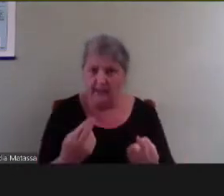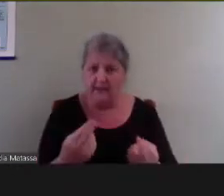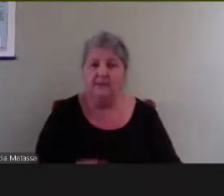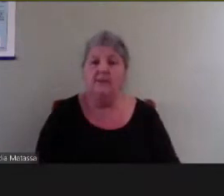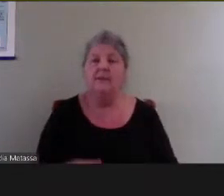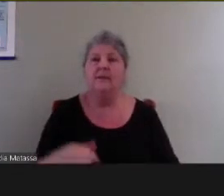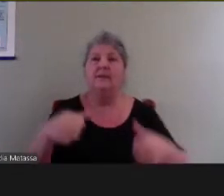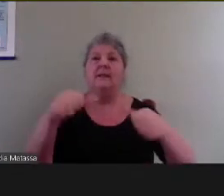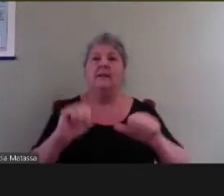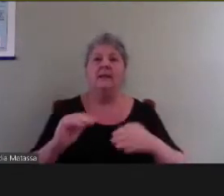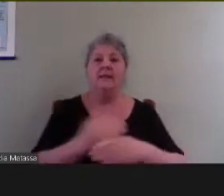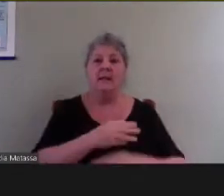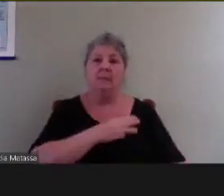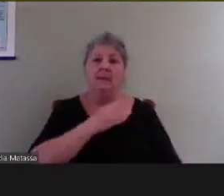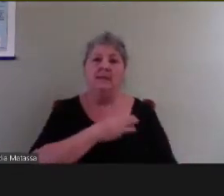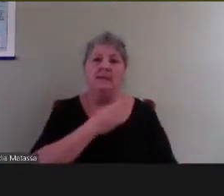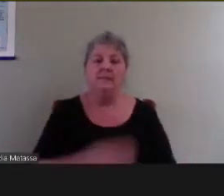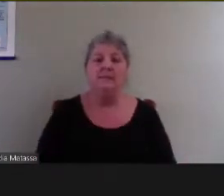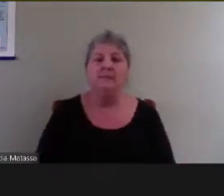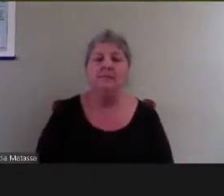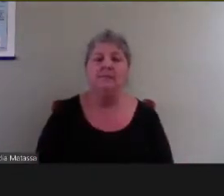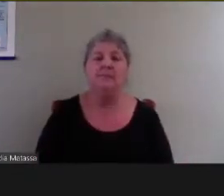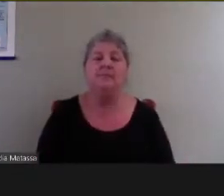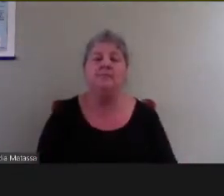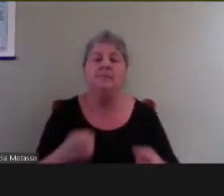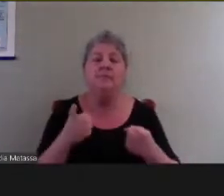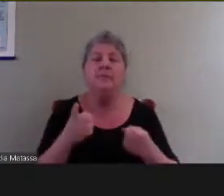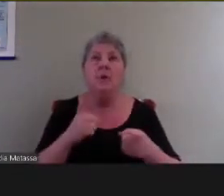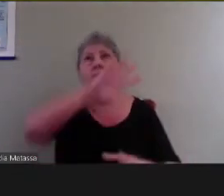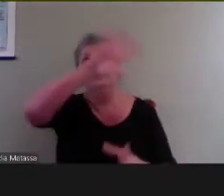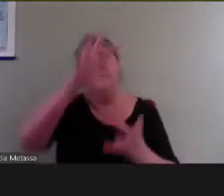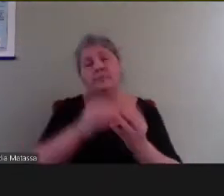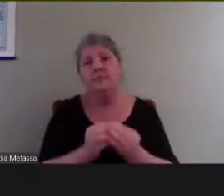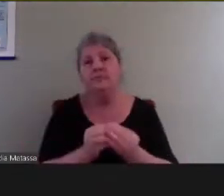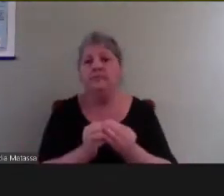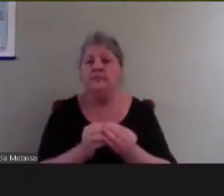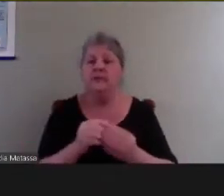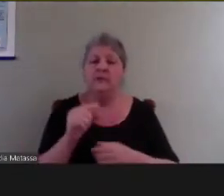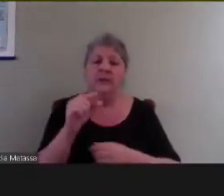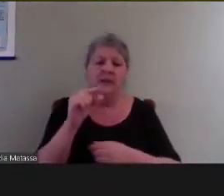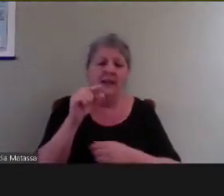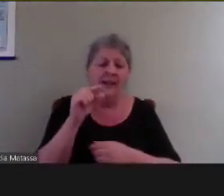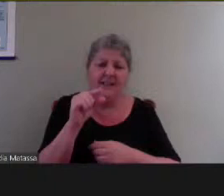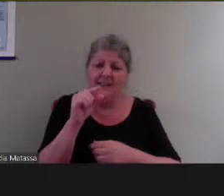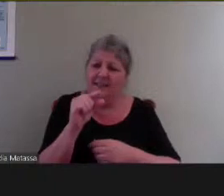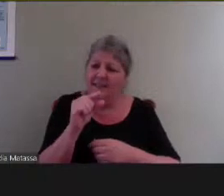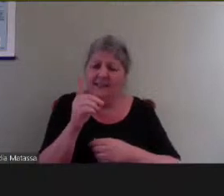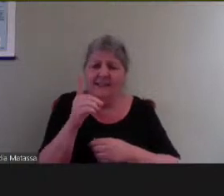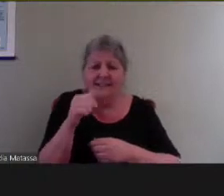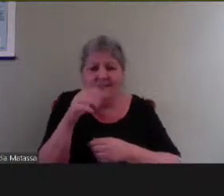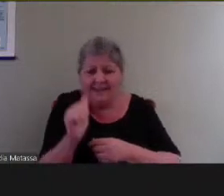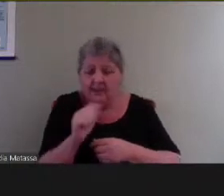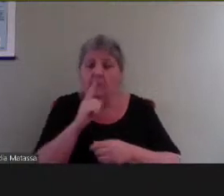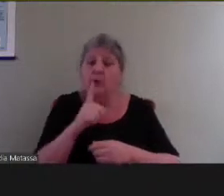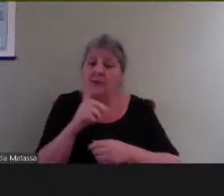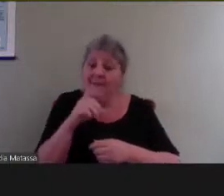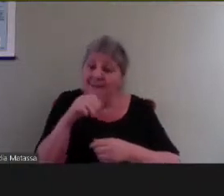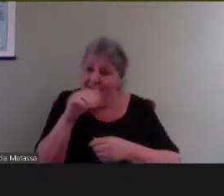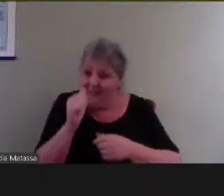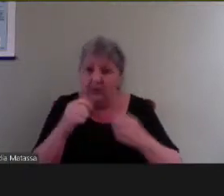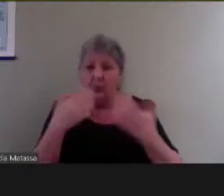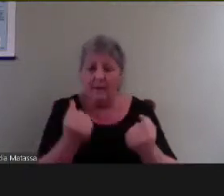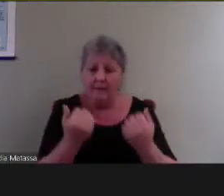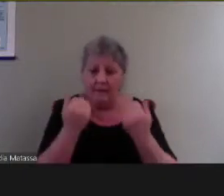Next slide, please. So in summary, there's little contemporary data, but the data we do have paints a